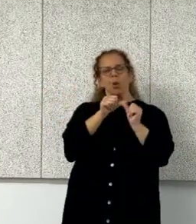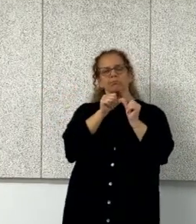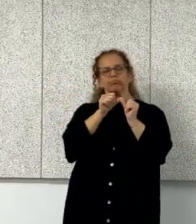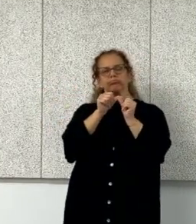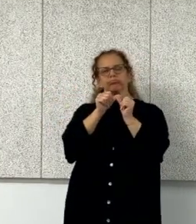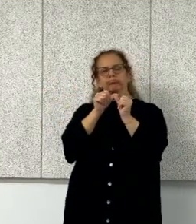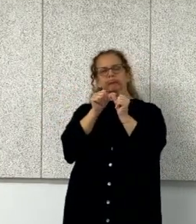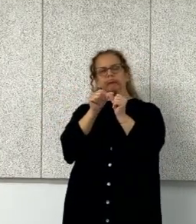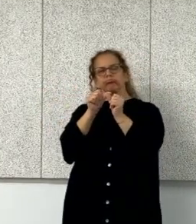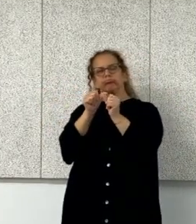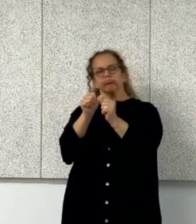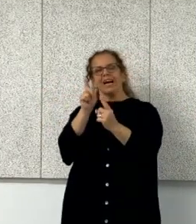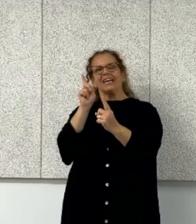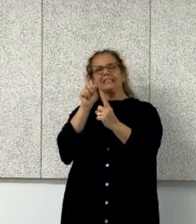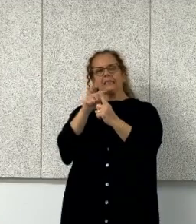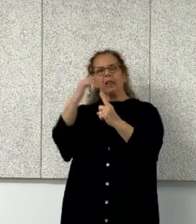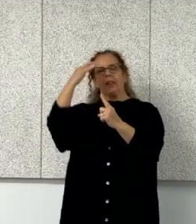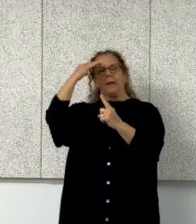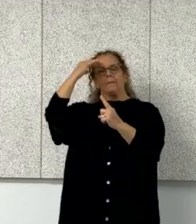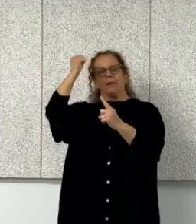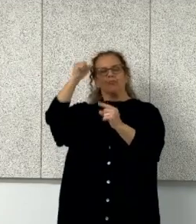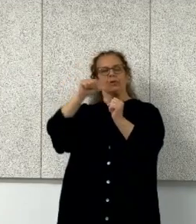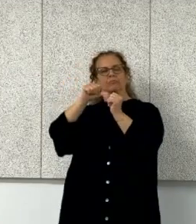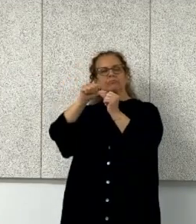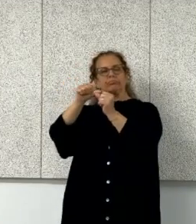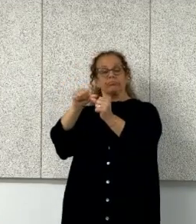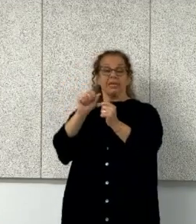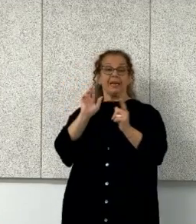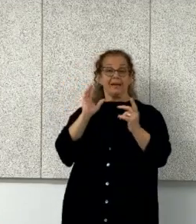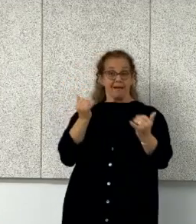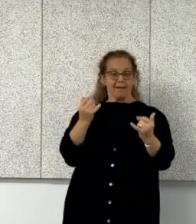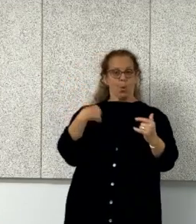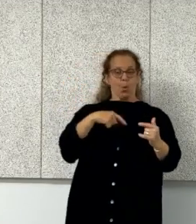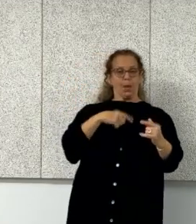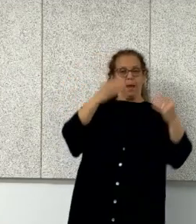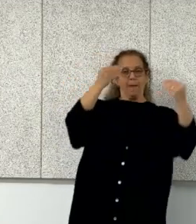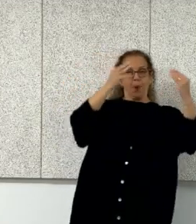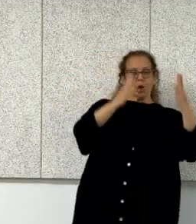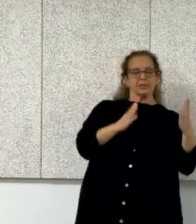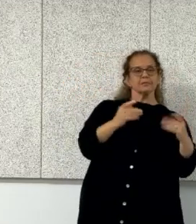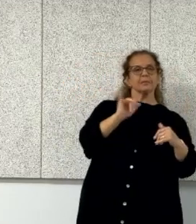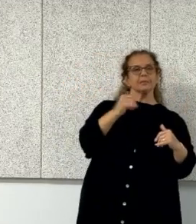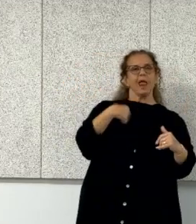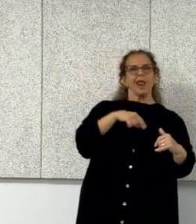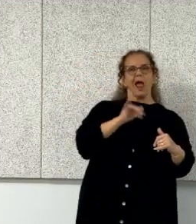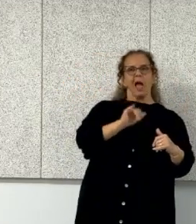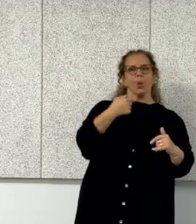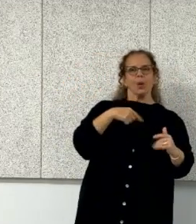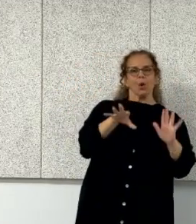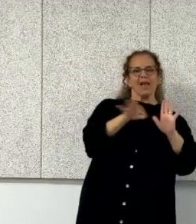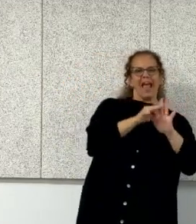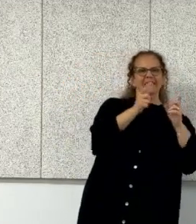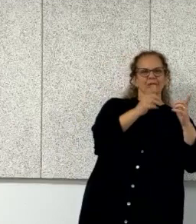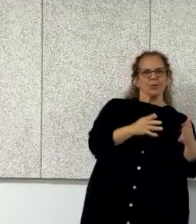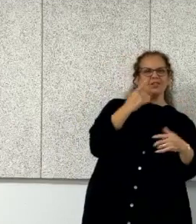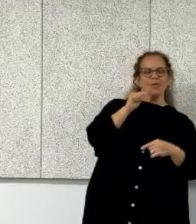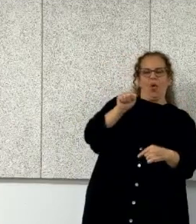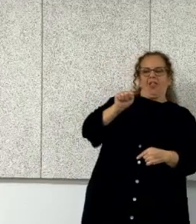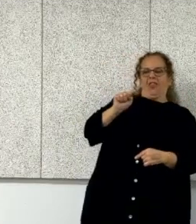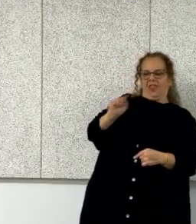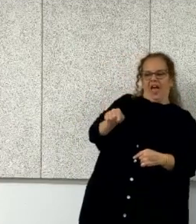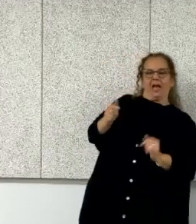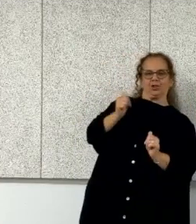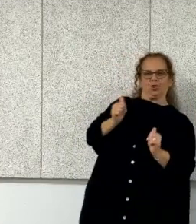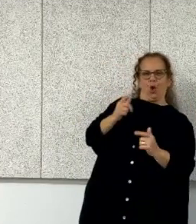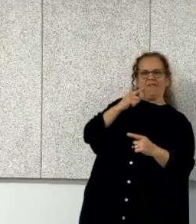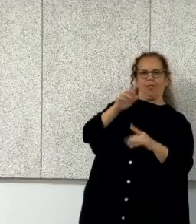on to the memory of your experience in that piece. And as marketing directors, we are the casting directors of that show. We cast that show. It is